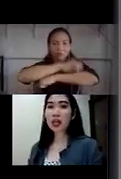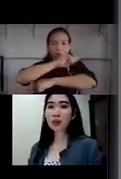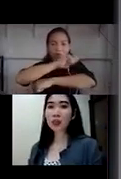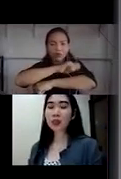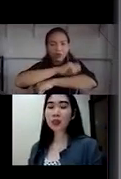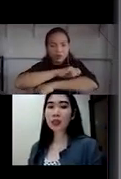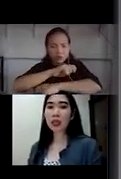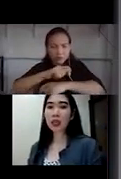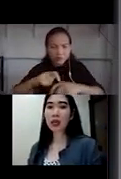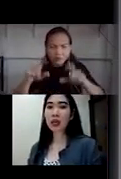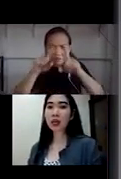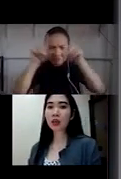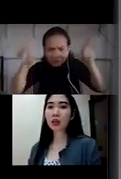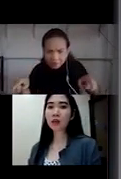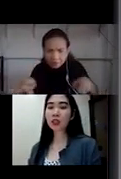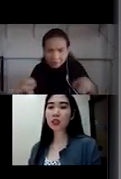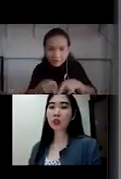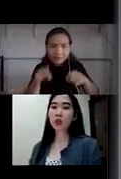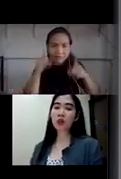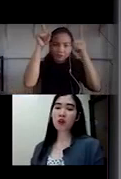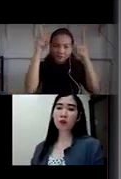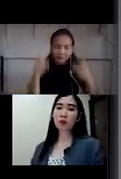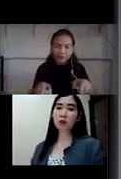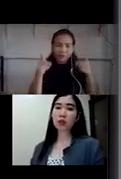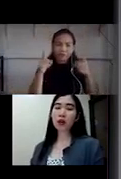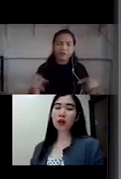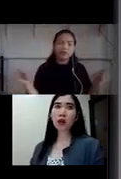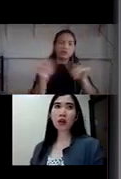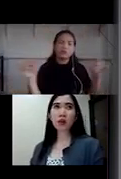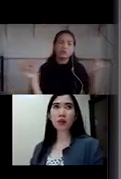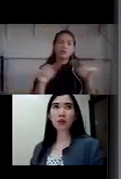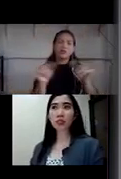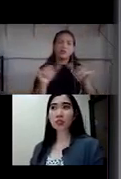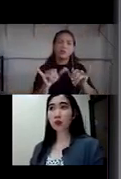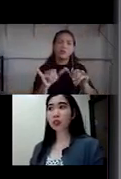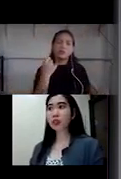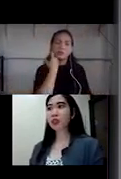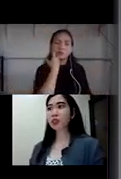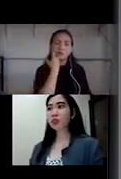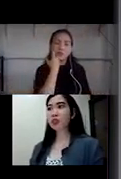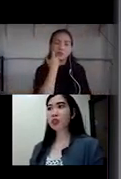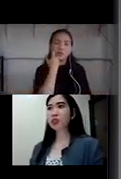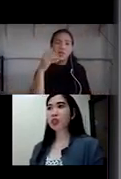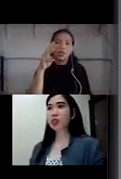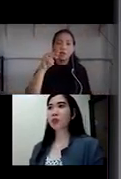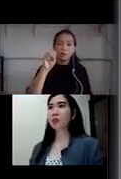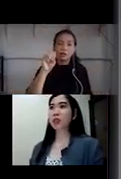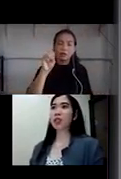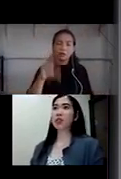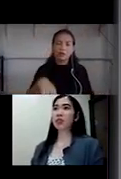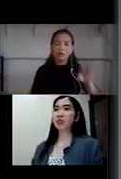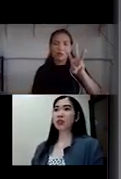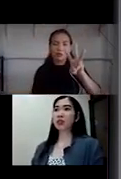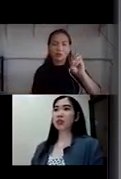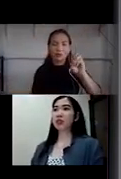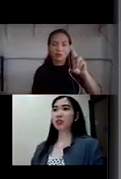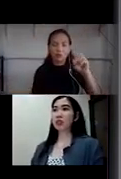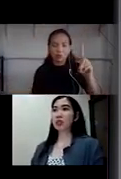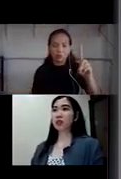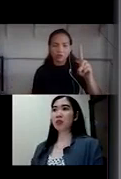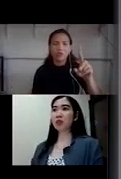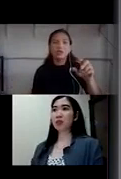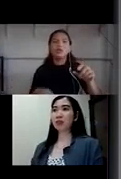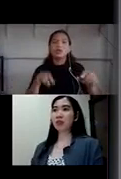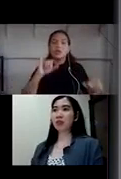din siya with the feature of Microsoft Word. You can insert table by clicking insert, then